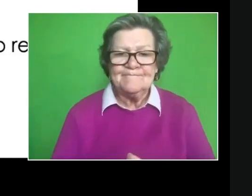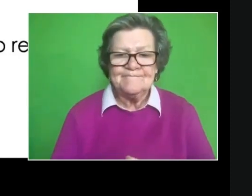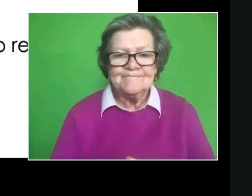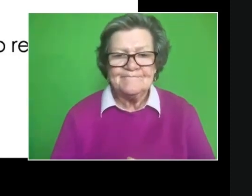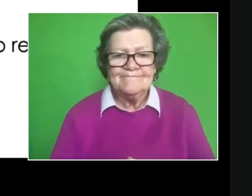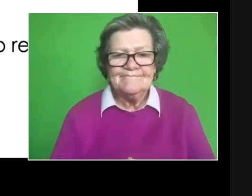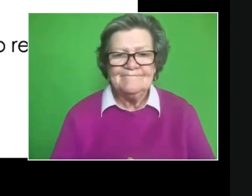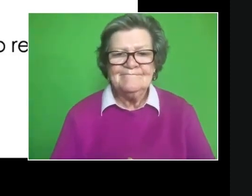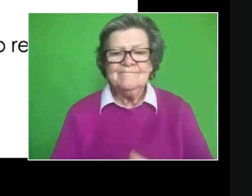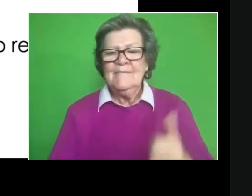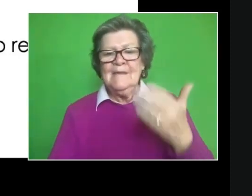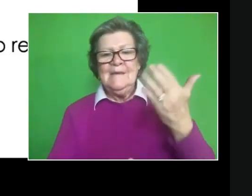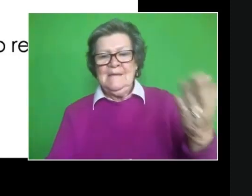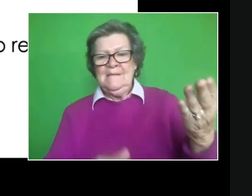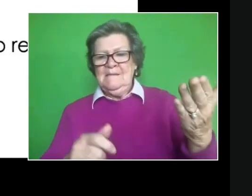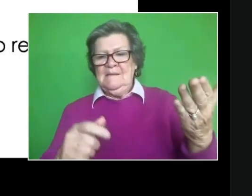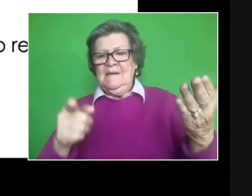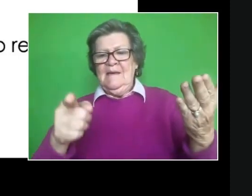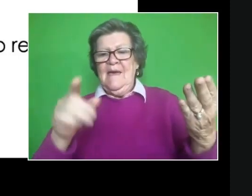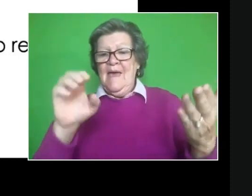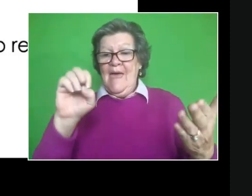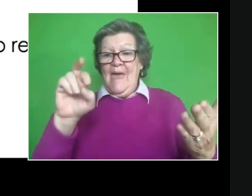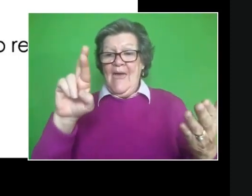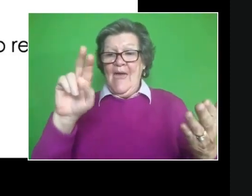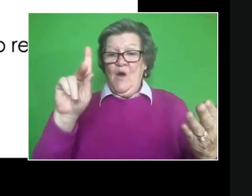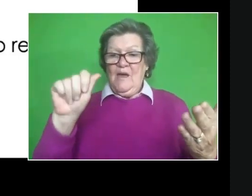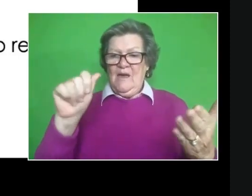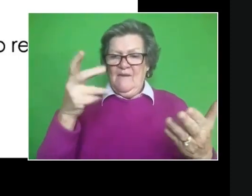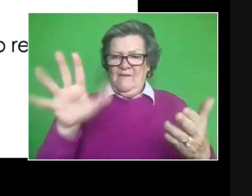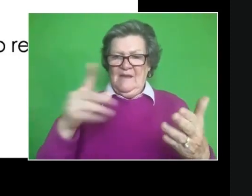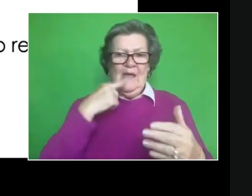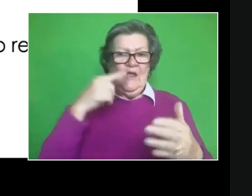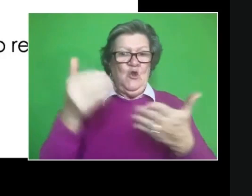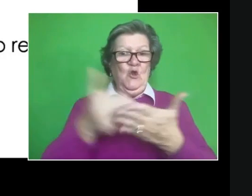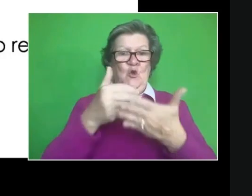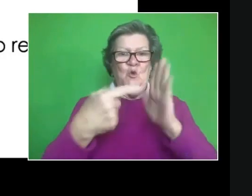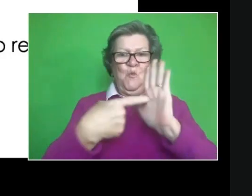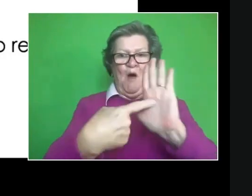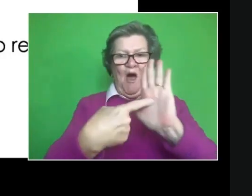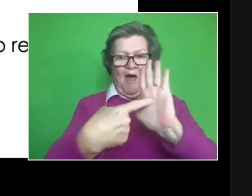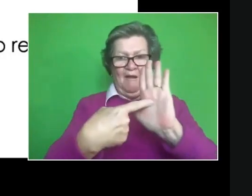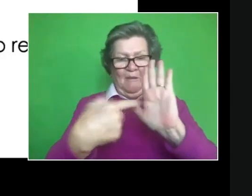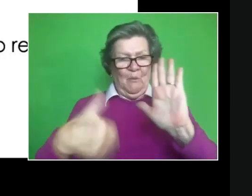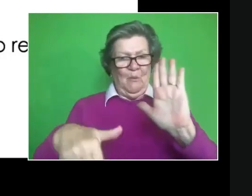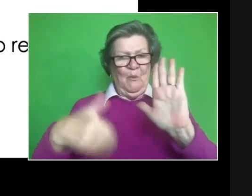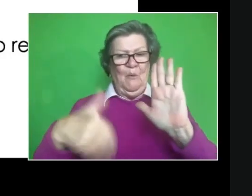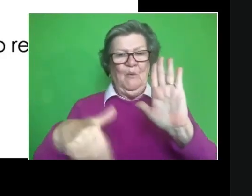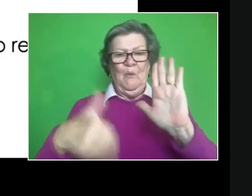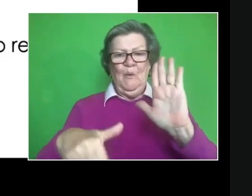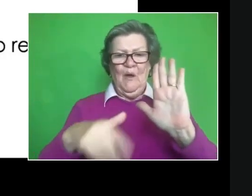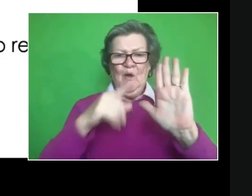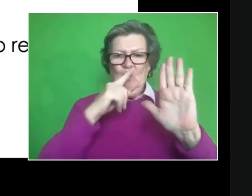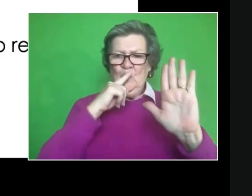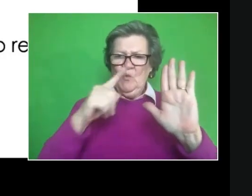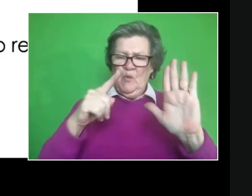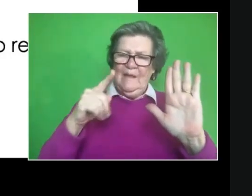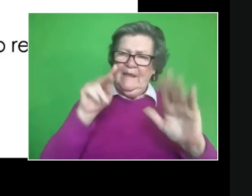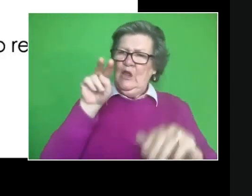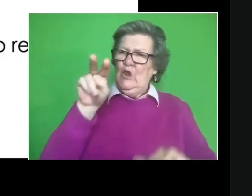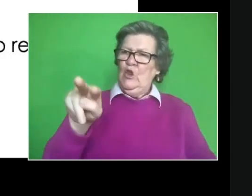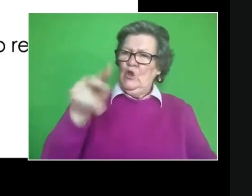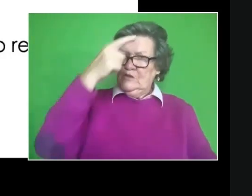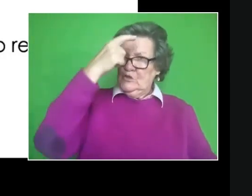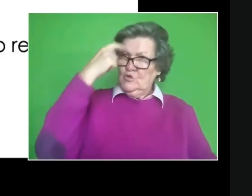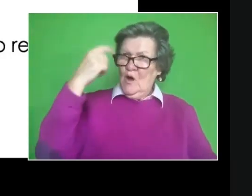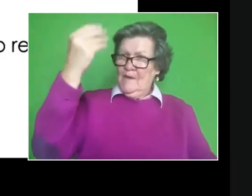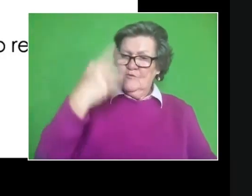So as Erica was mentioning, this is a new model that really takes the kind of trauma-informed approach to